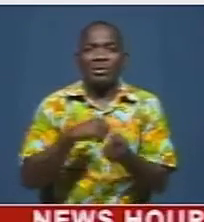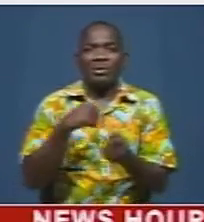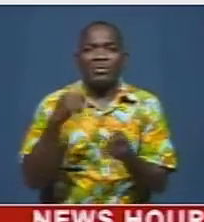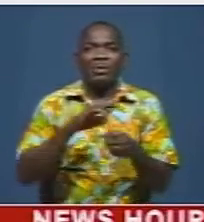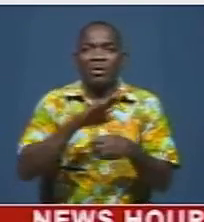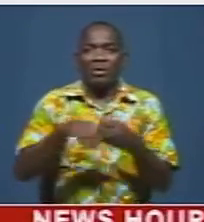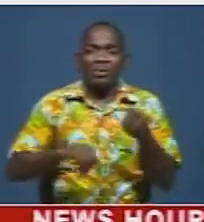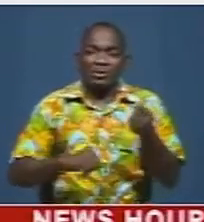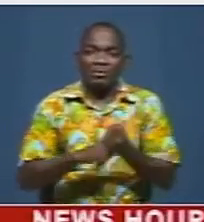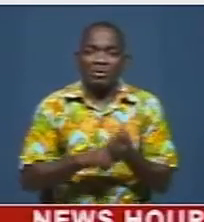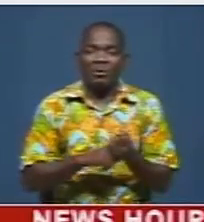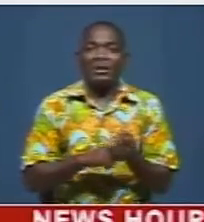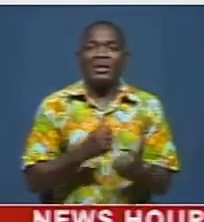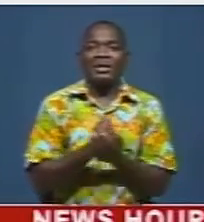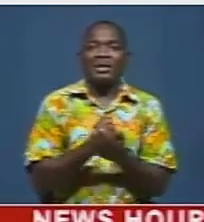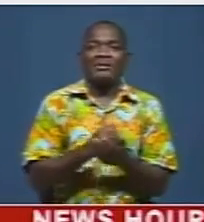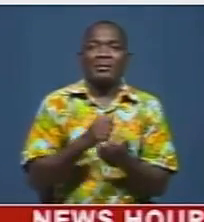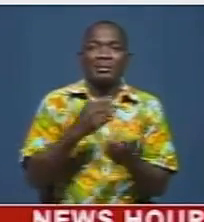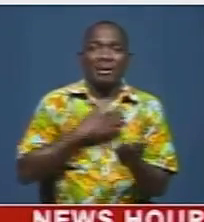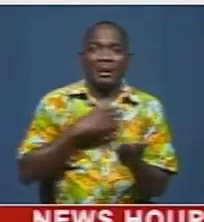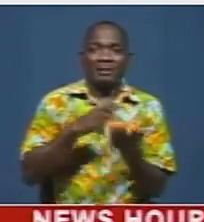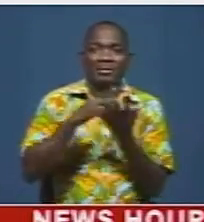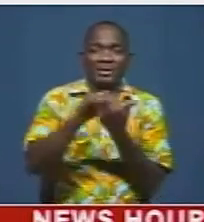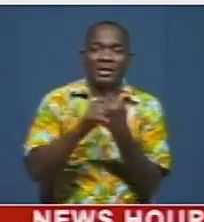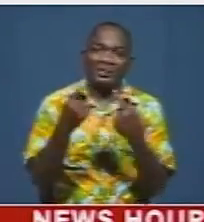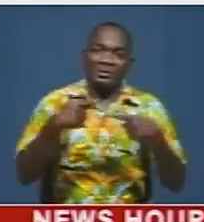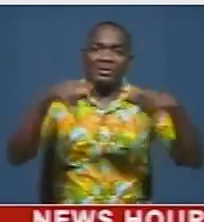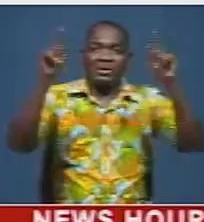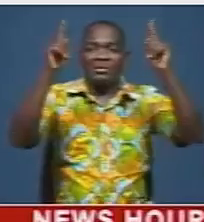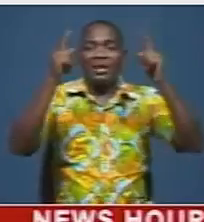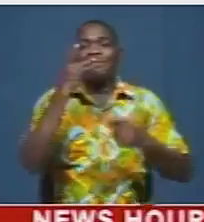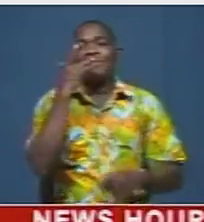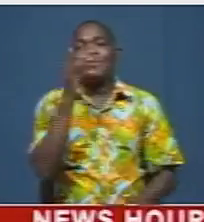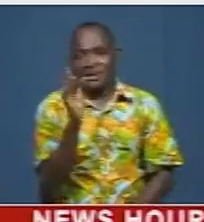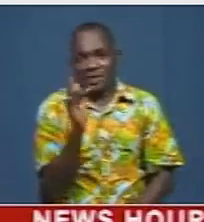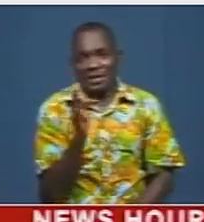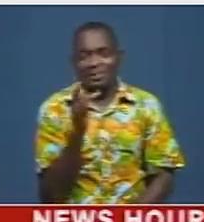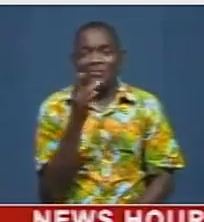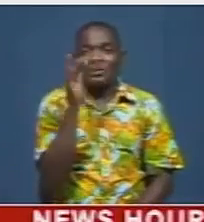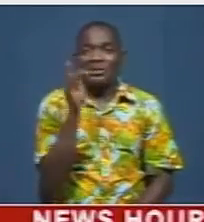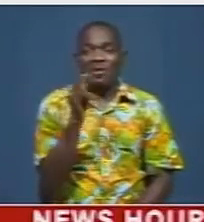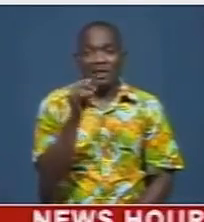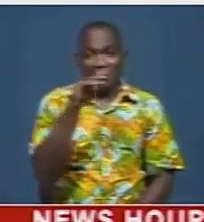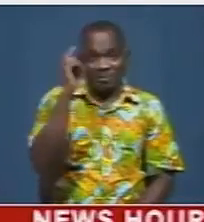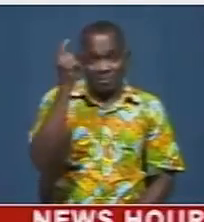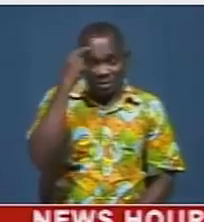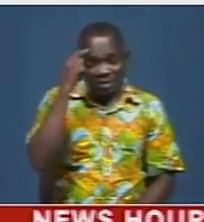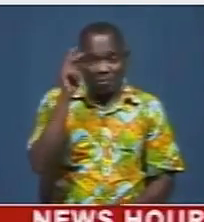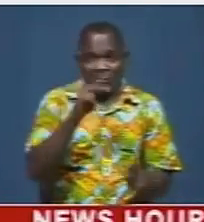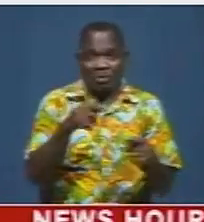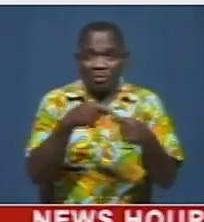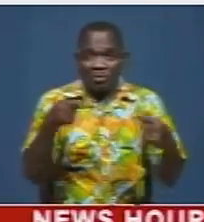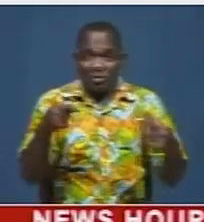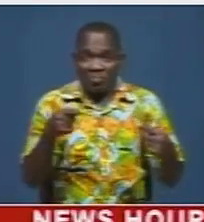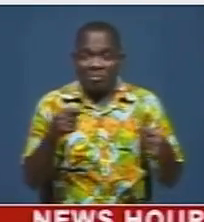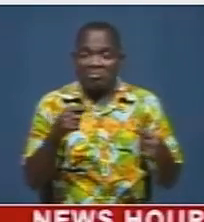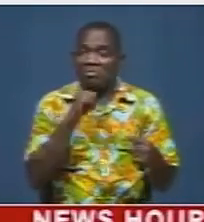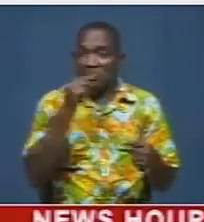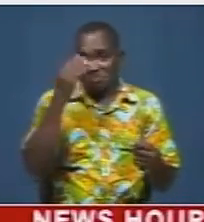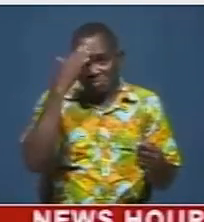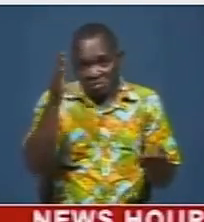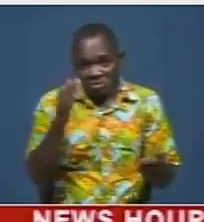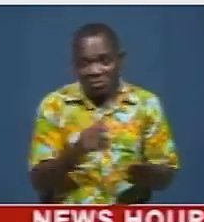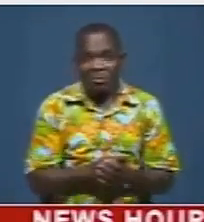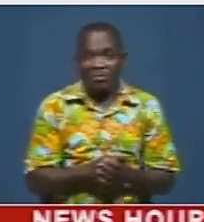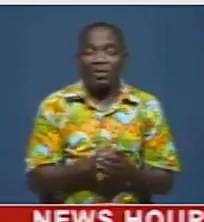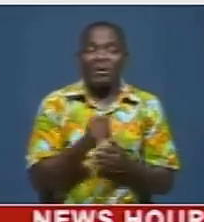Ghanaian for the success of this project. Unfortunately, our political opponents did not heed this call,